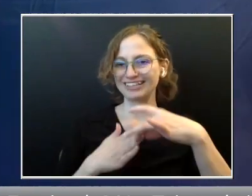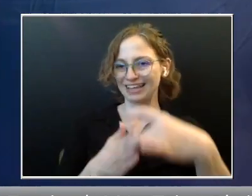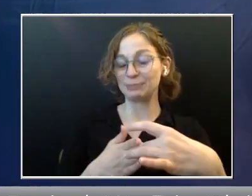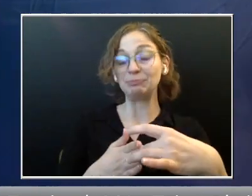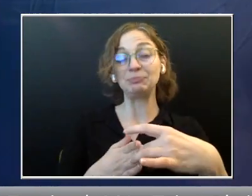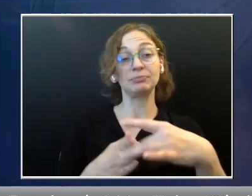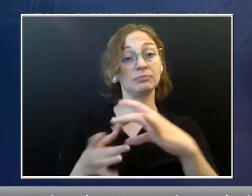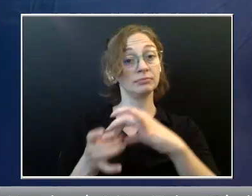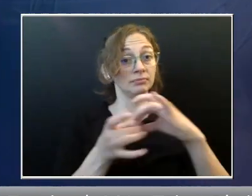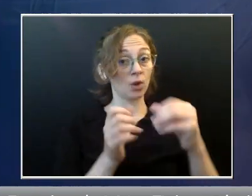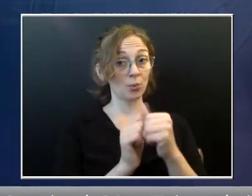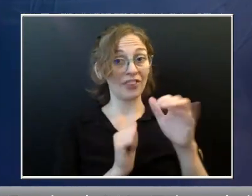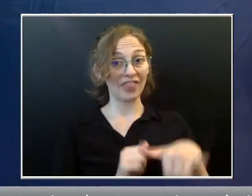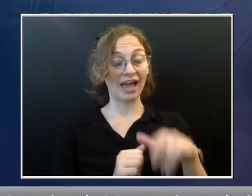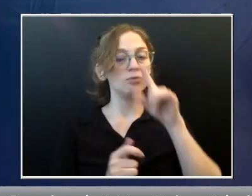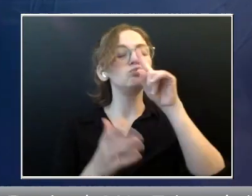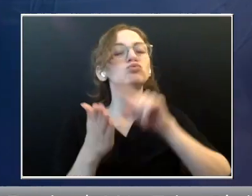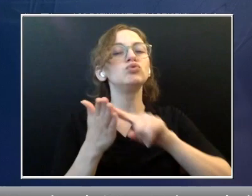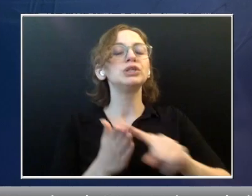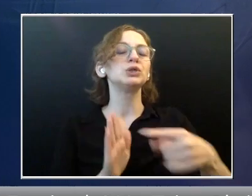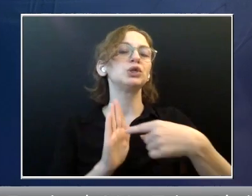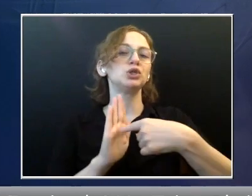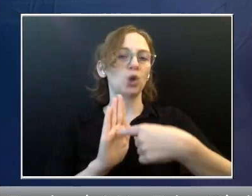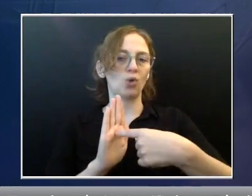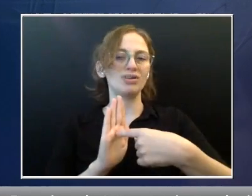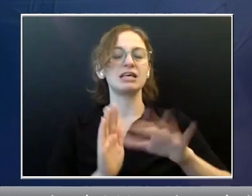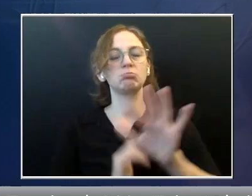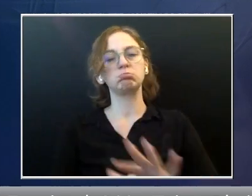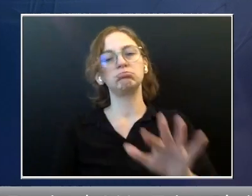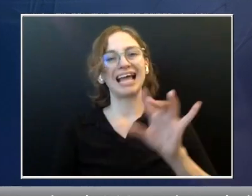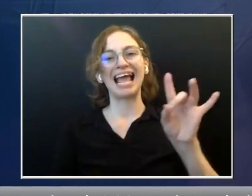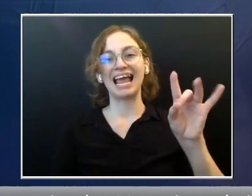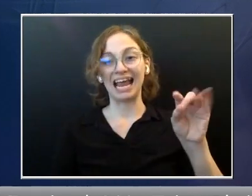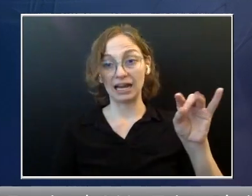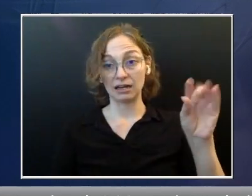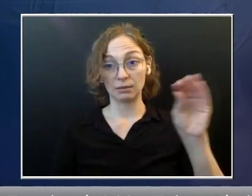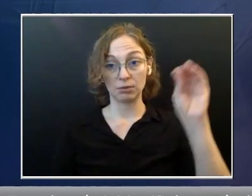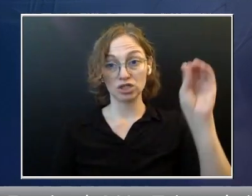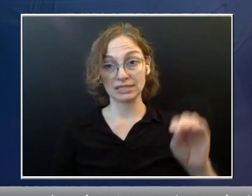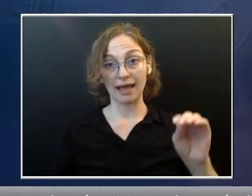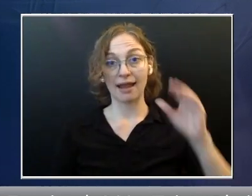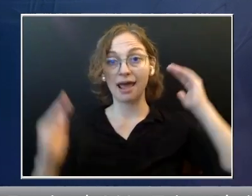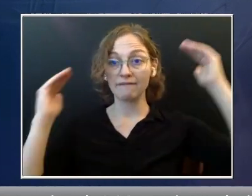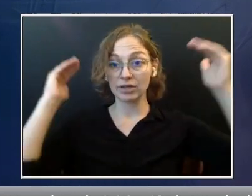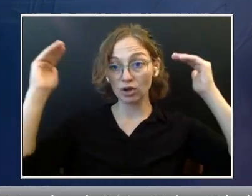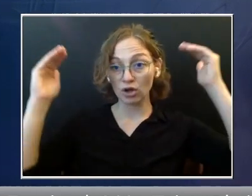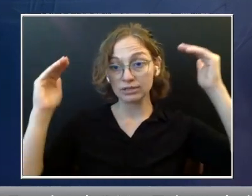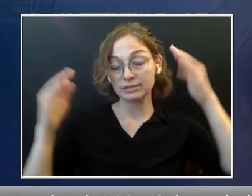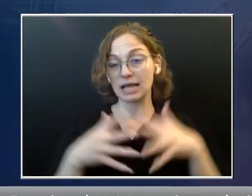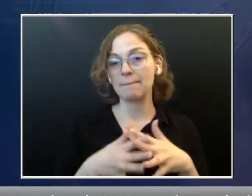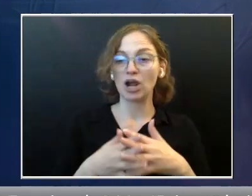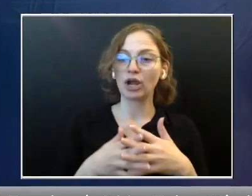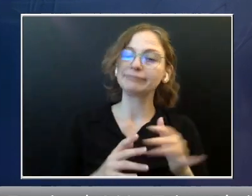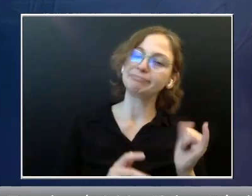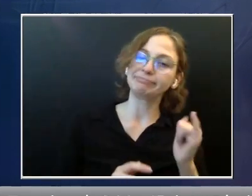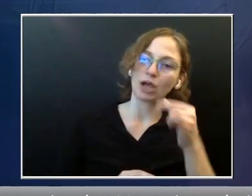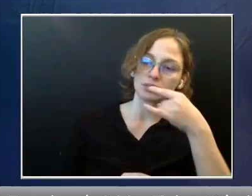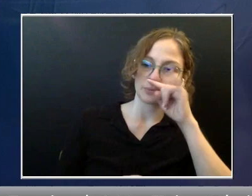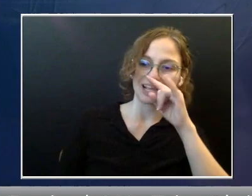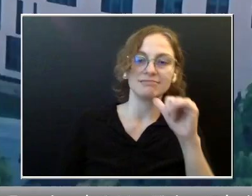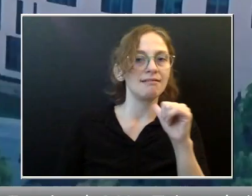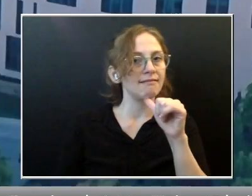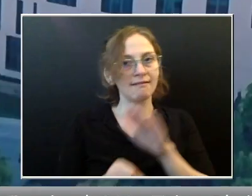approximately 80% of adults in America and kids ages 10 to 19 are not active enough. Here's what Dr. Porter said about